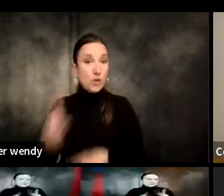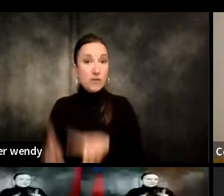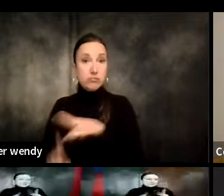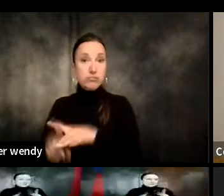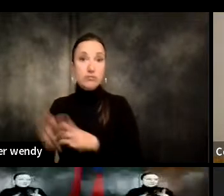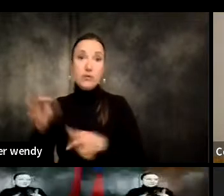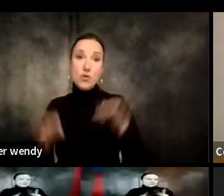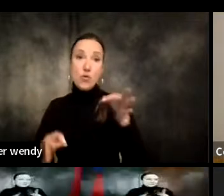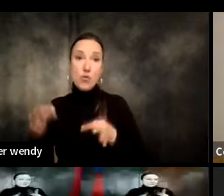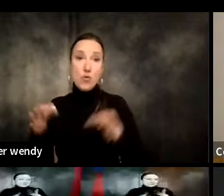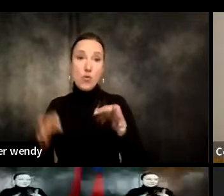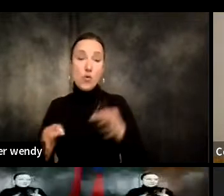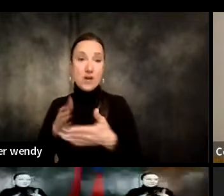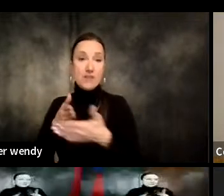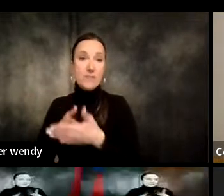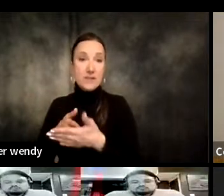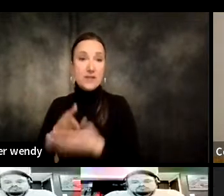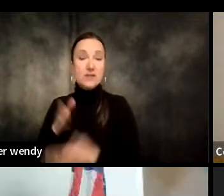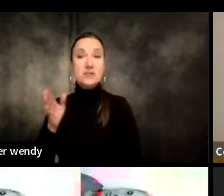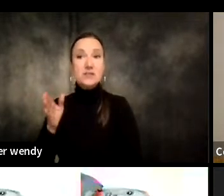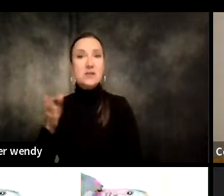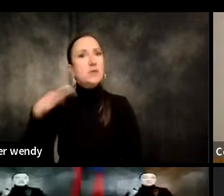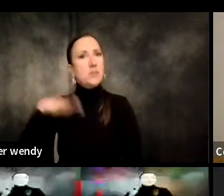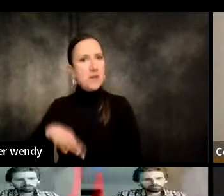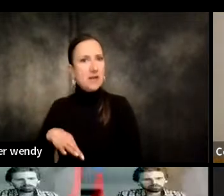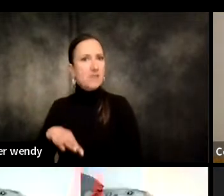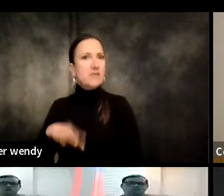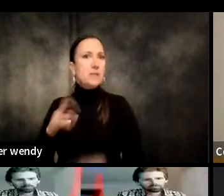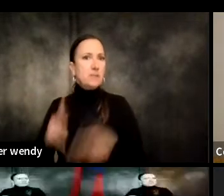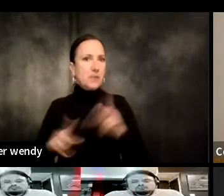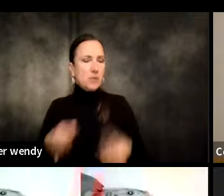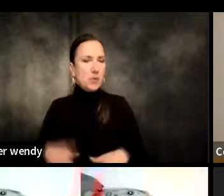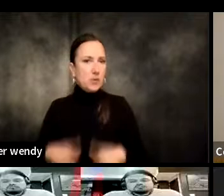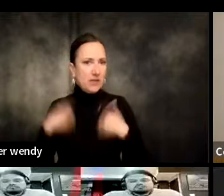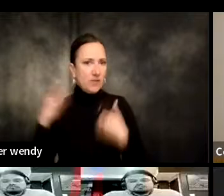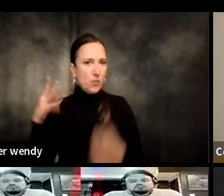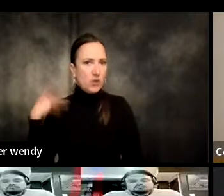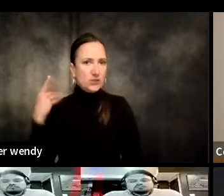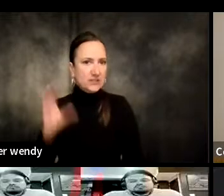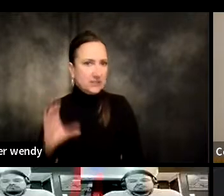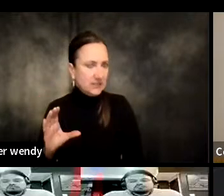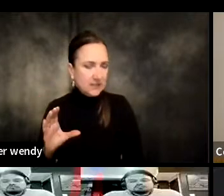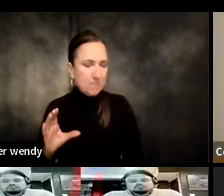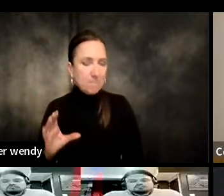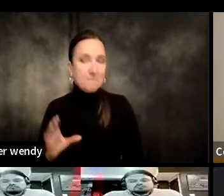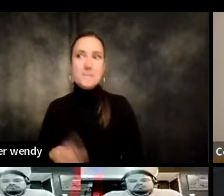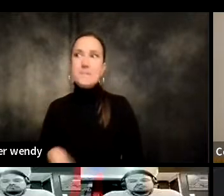of Appeals on behalf of DC residents. We